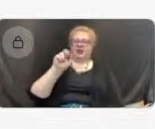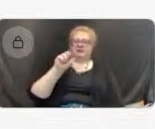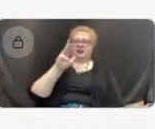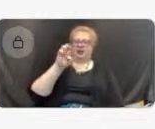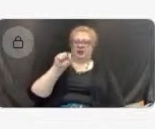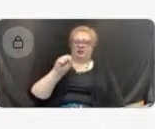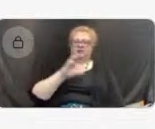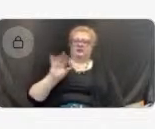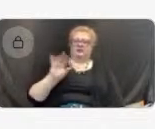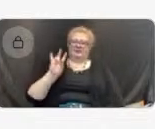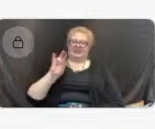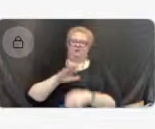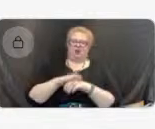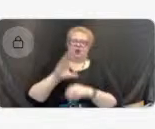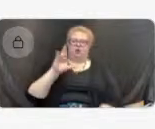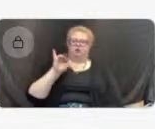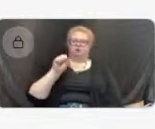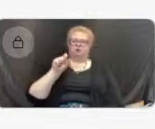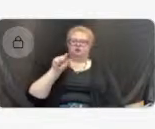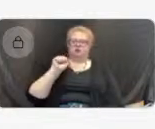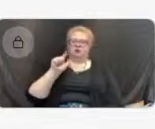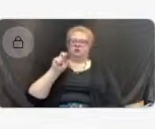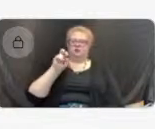Road. Next slide, please.